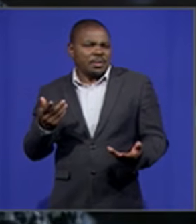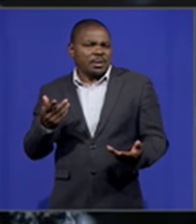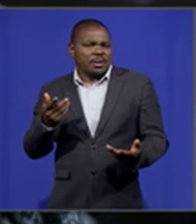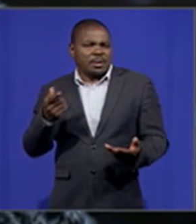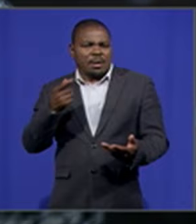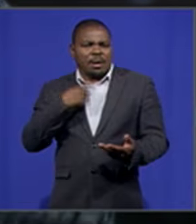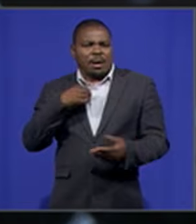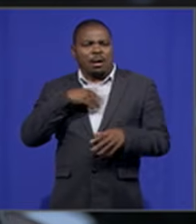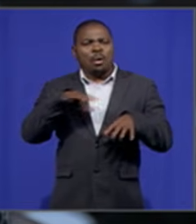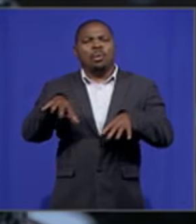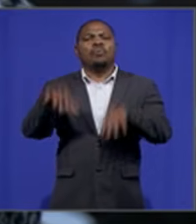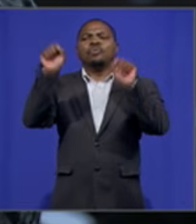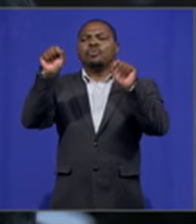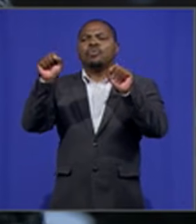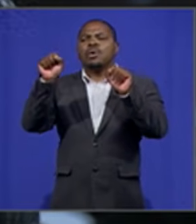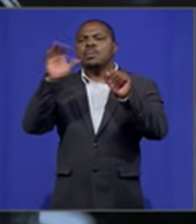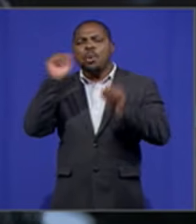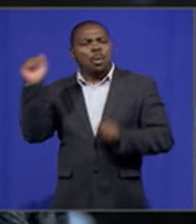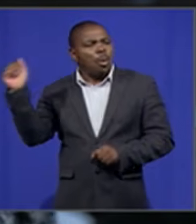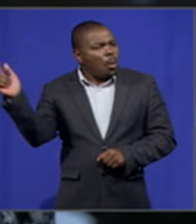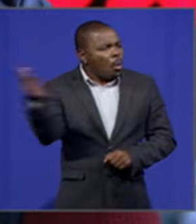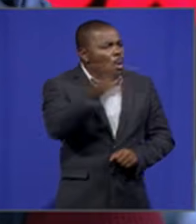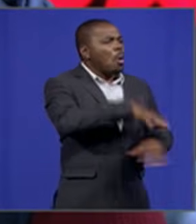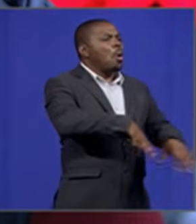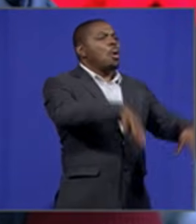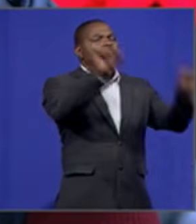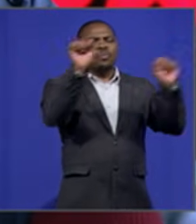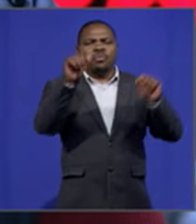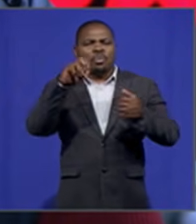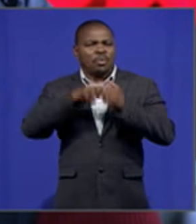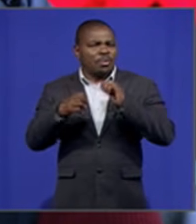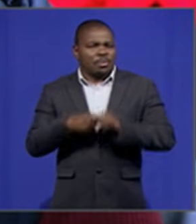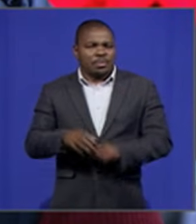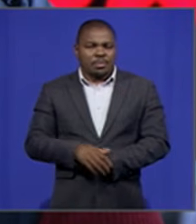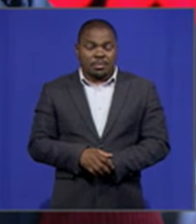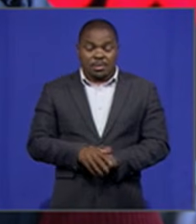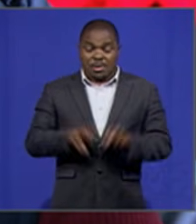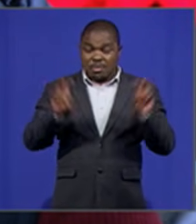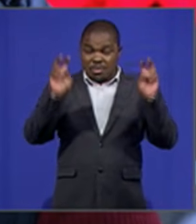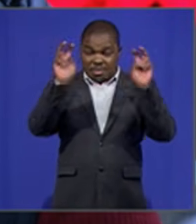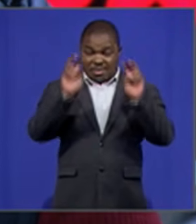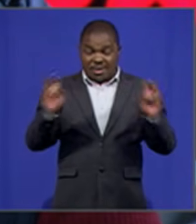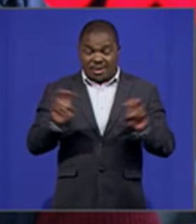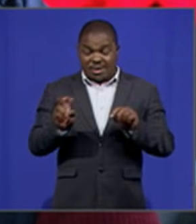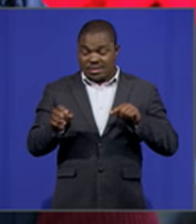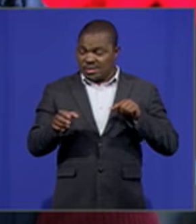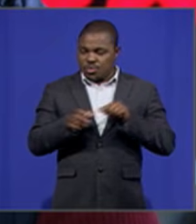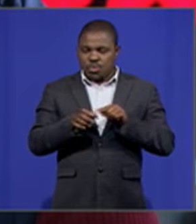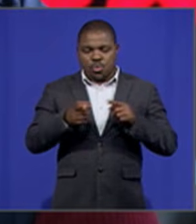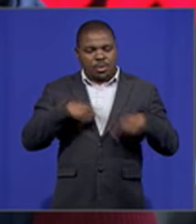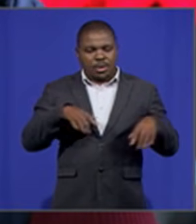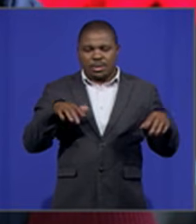ha tima o re timela gotlhe. Motlakase ke tlhoba boroko